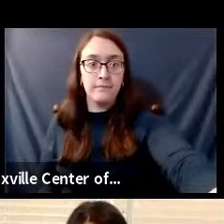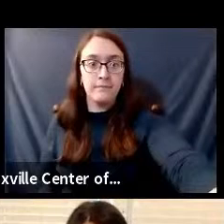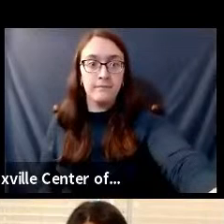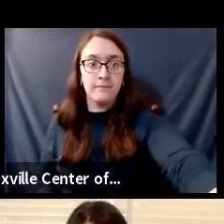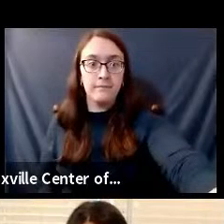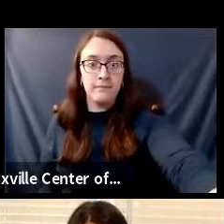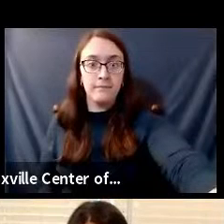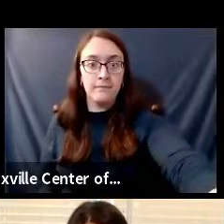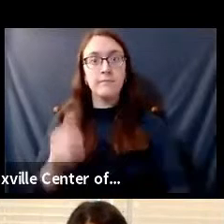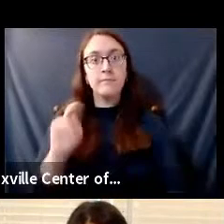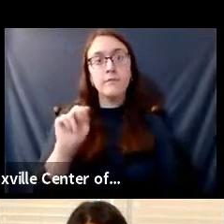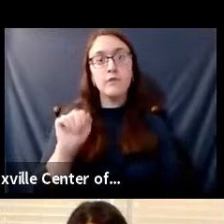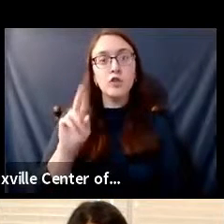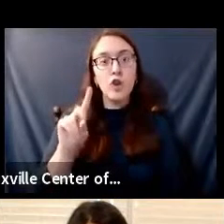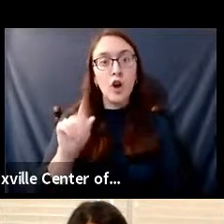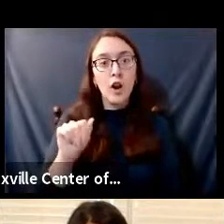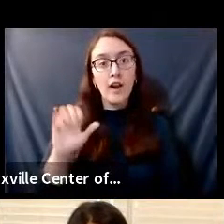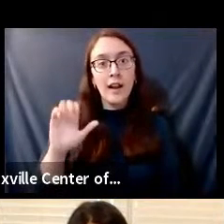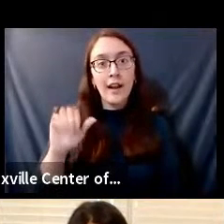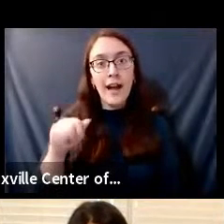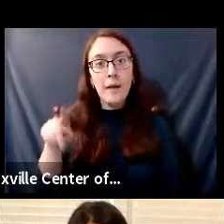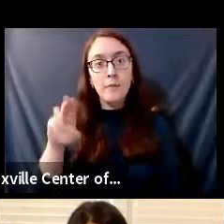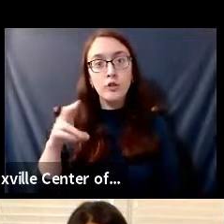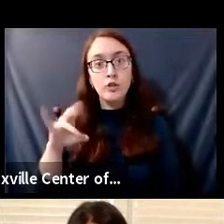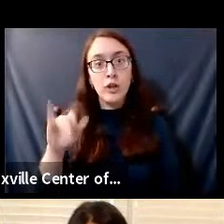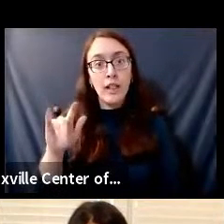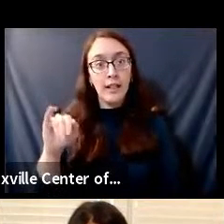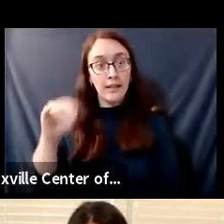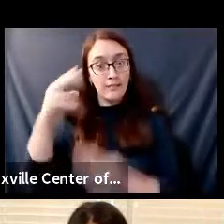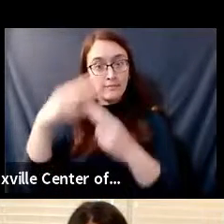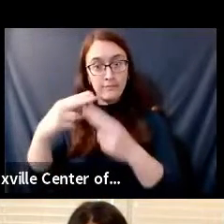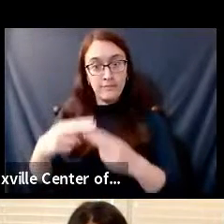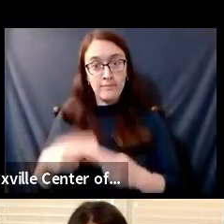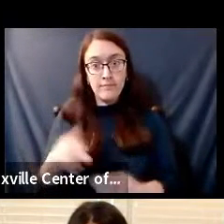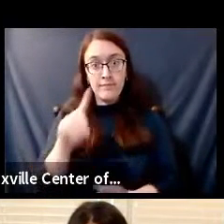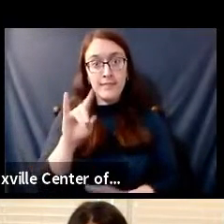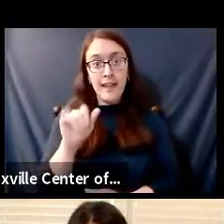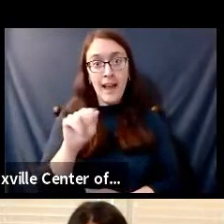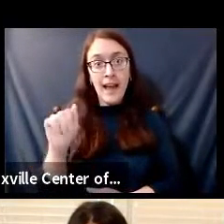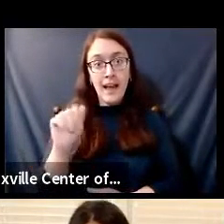This is Narda Capicelli. Diana Drake, Yes.